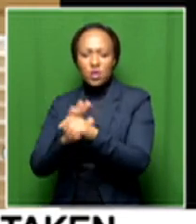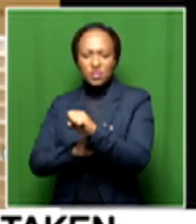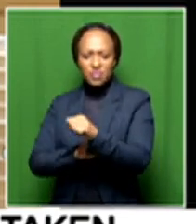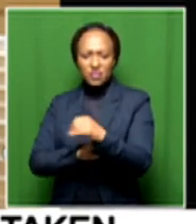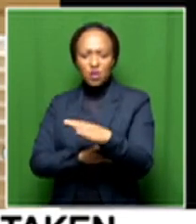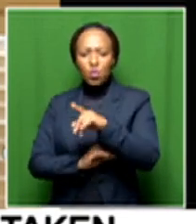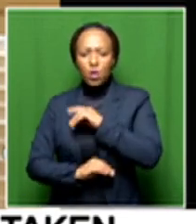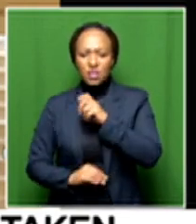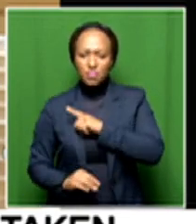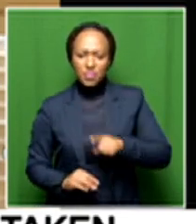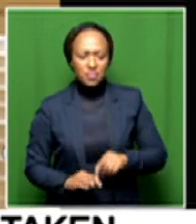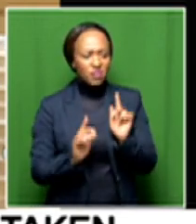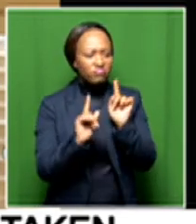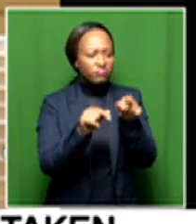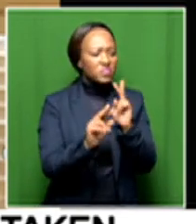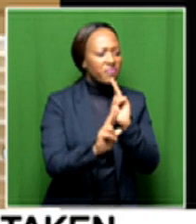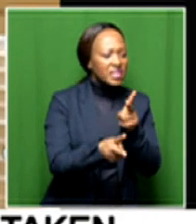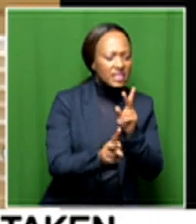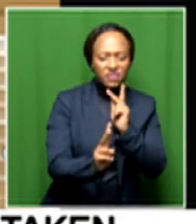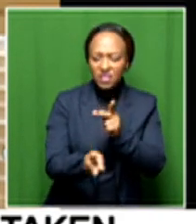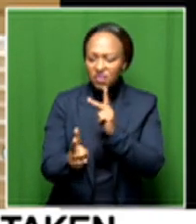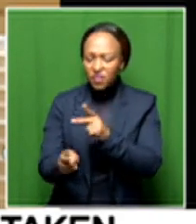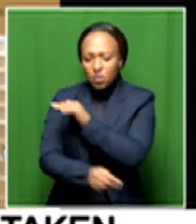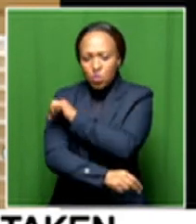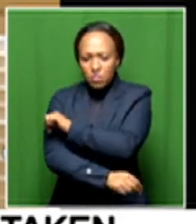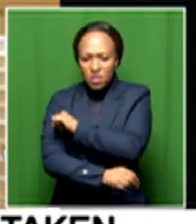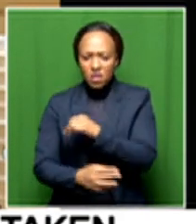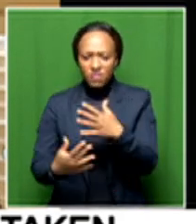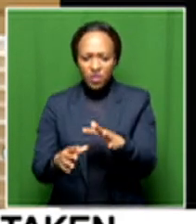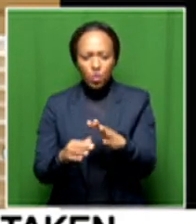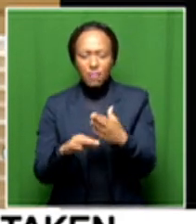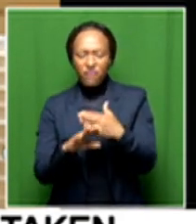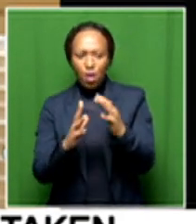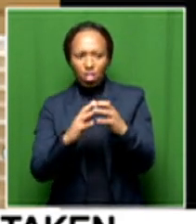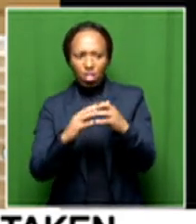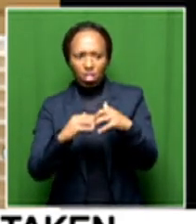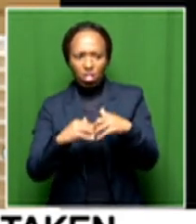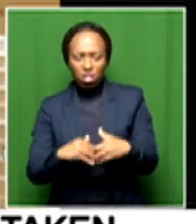where Premier has gone through the visits of facilities, which were some of them, in dilapidated